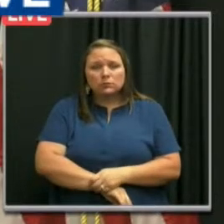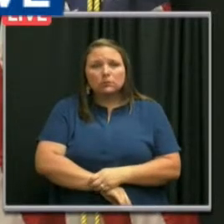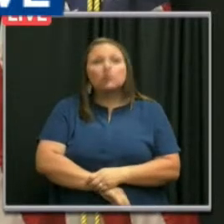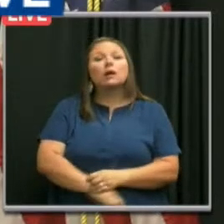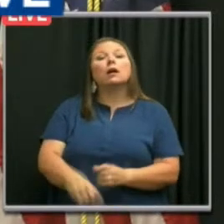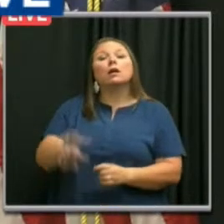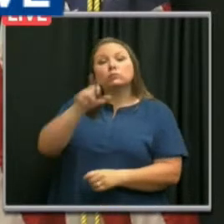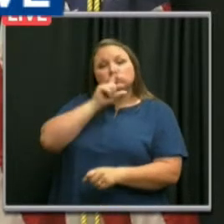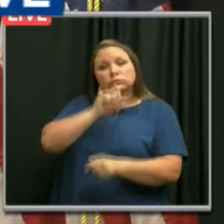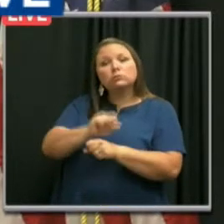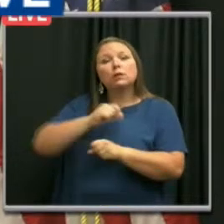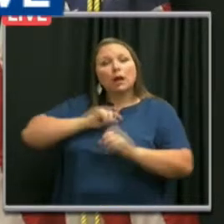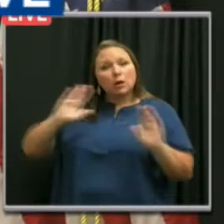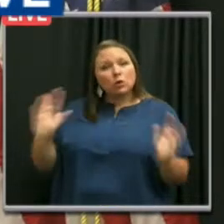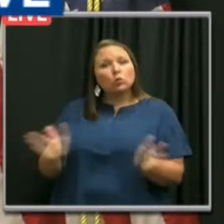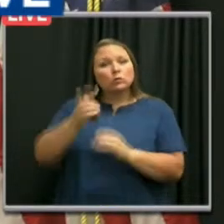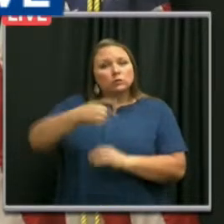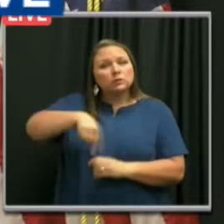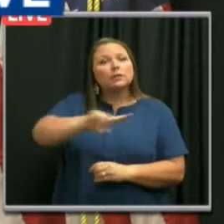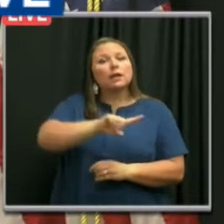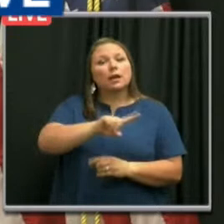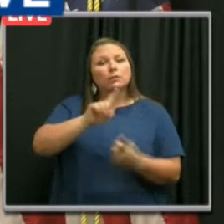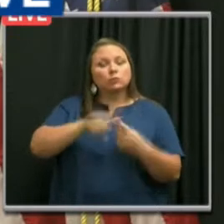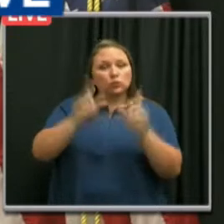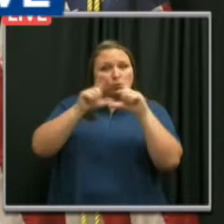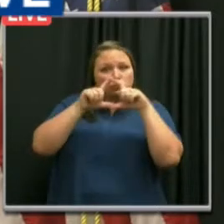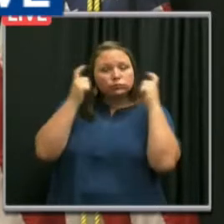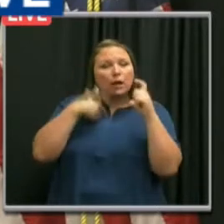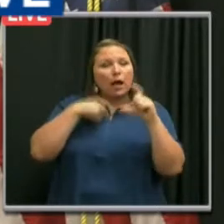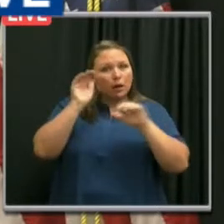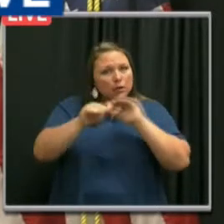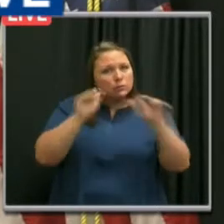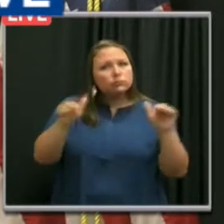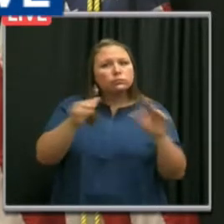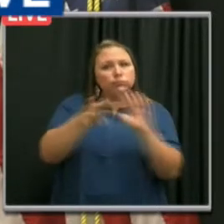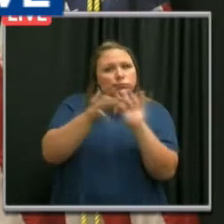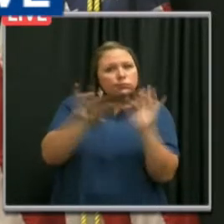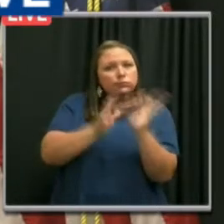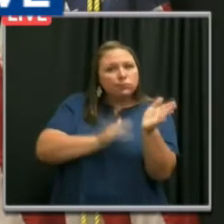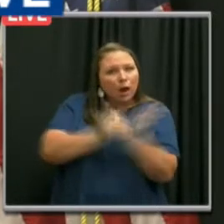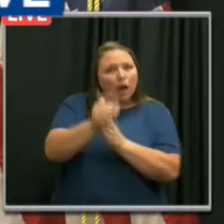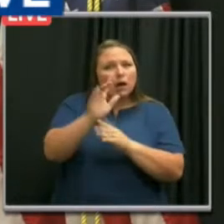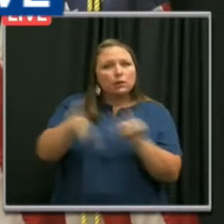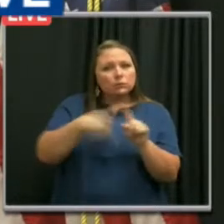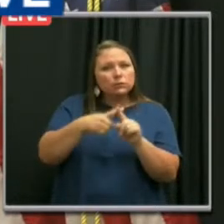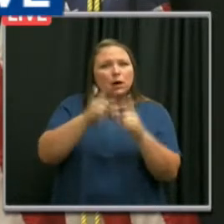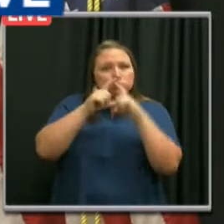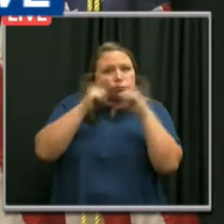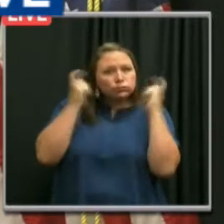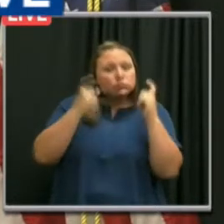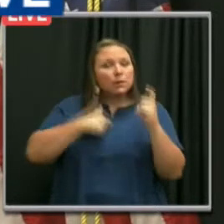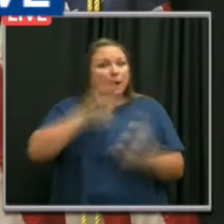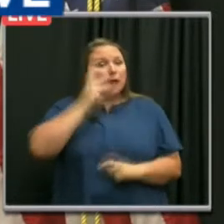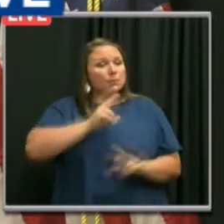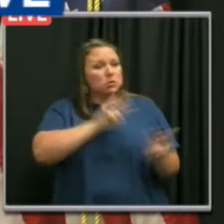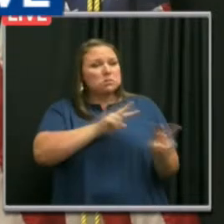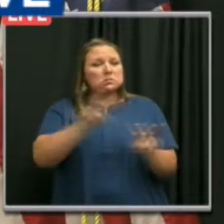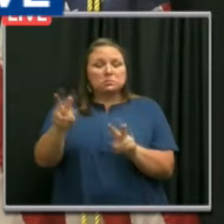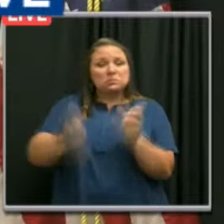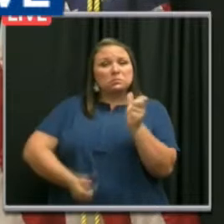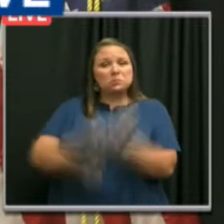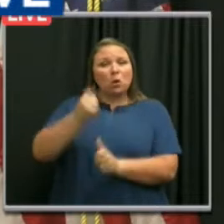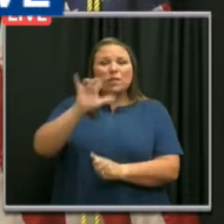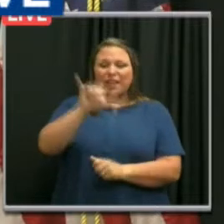have encouraged them to wear face masks, and in my experience, they have. The